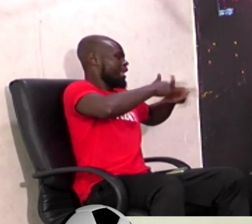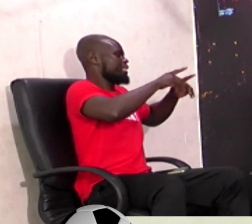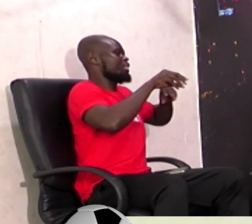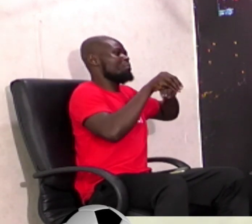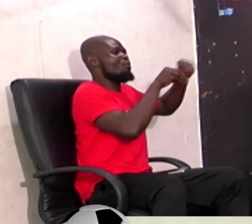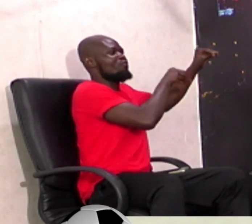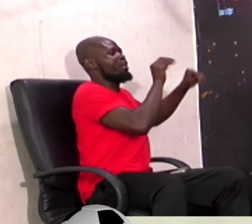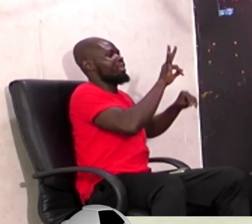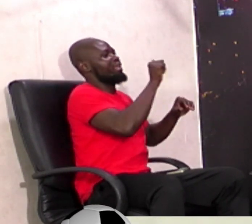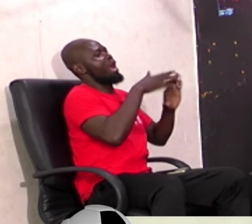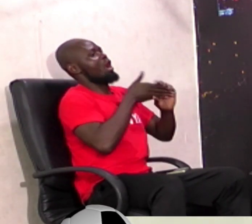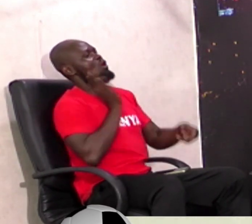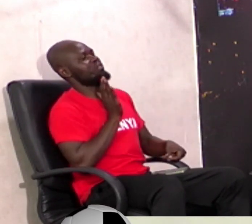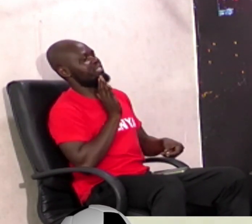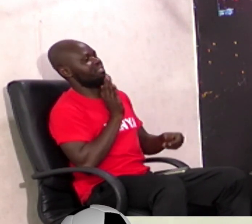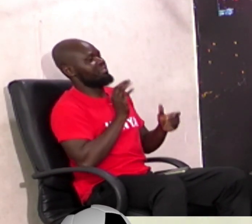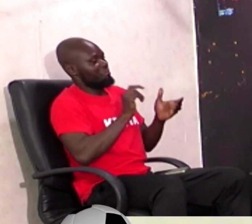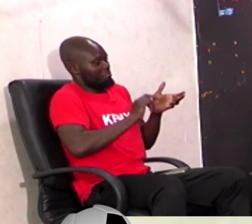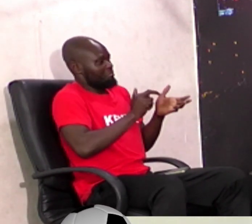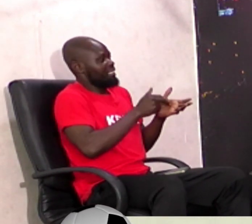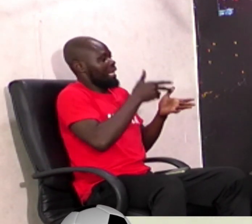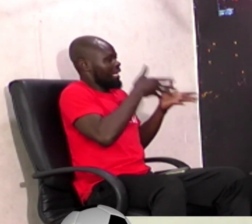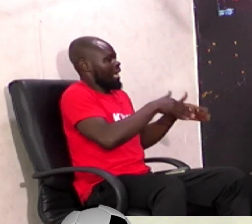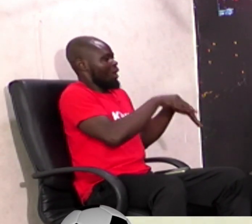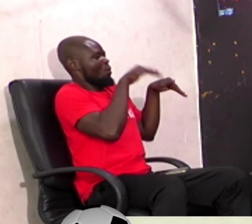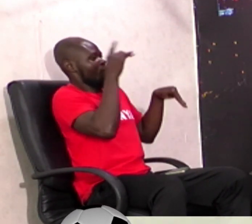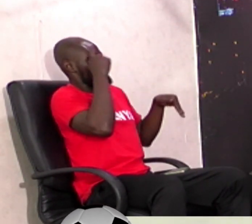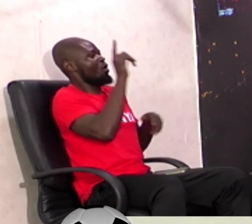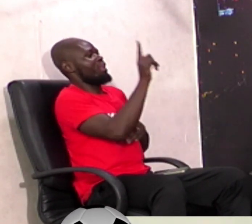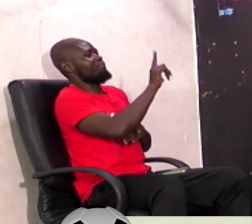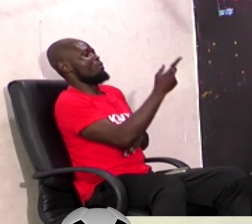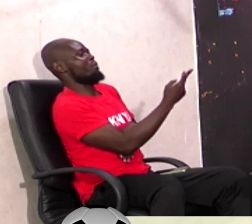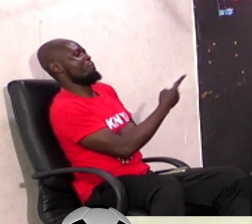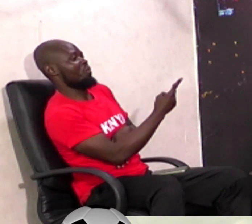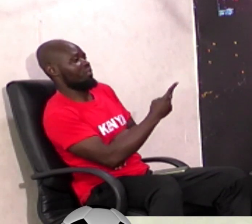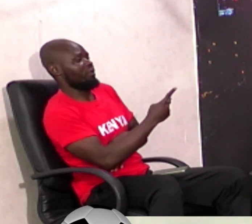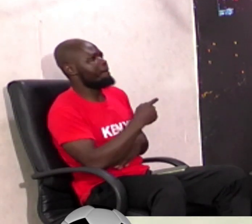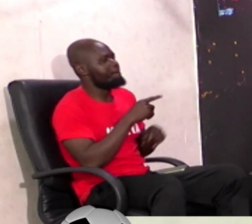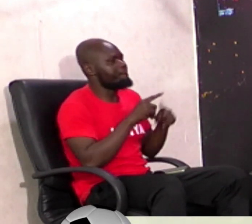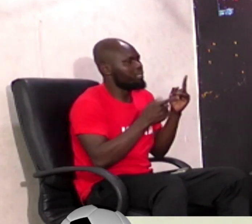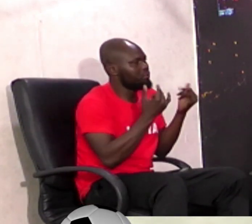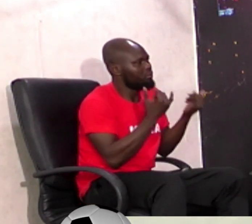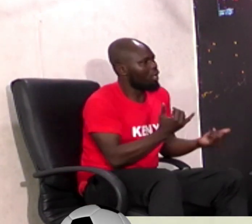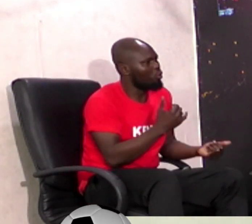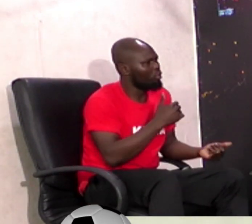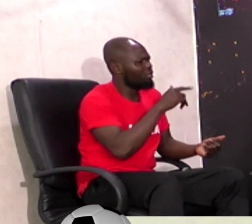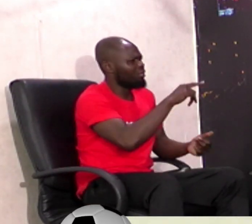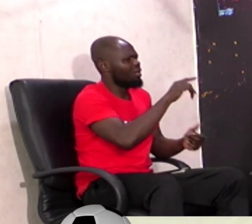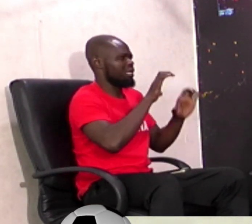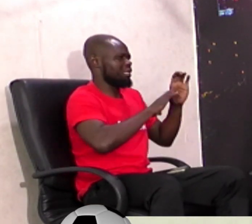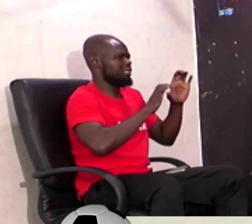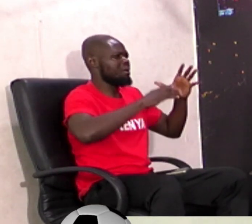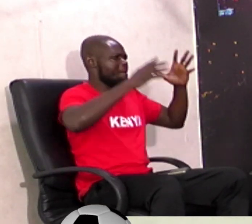for Aston Villa, they really have the pressure because they are in several leagues.